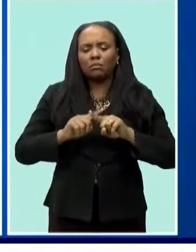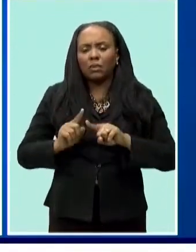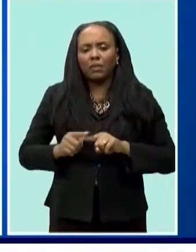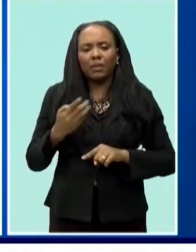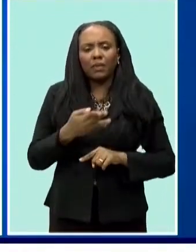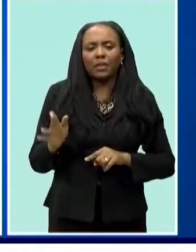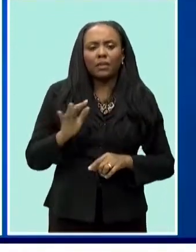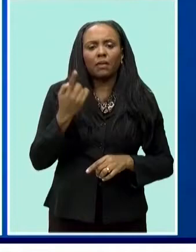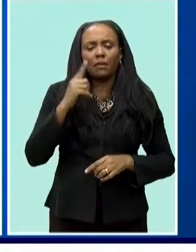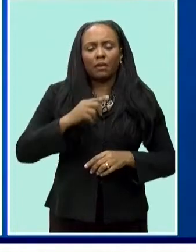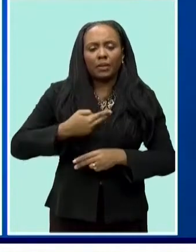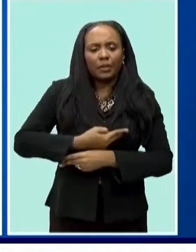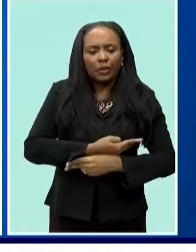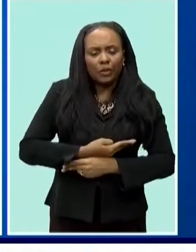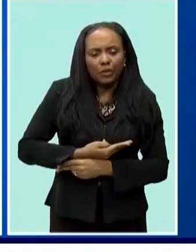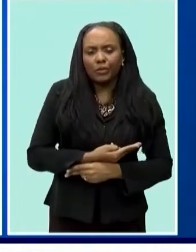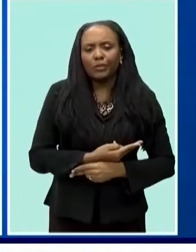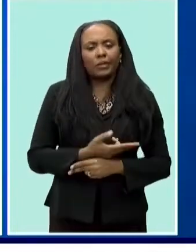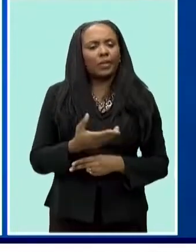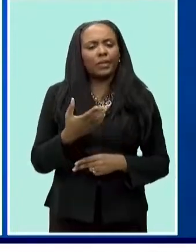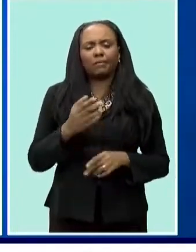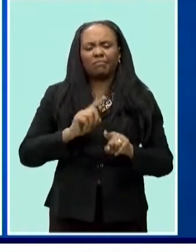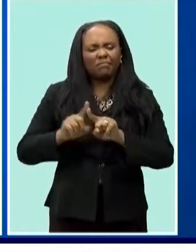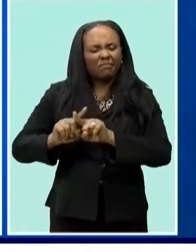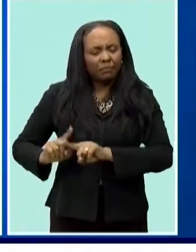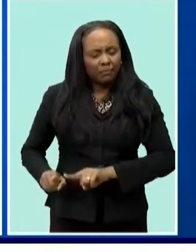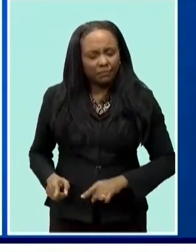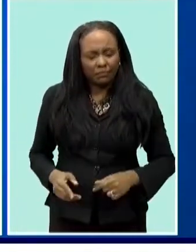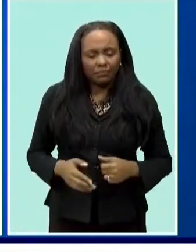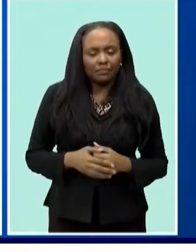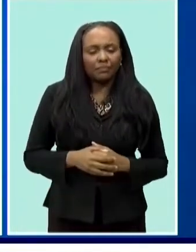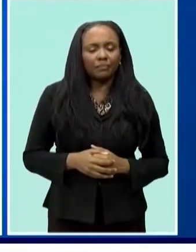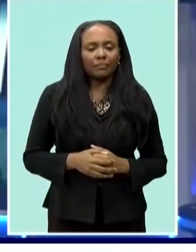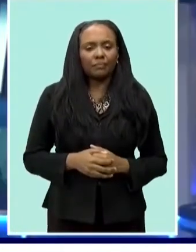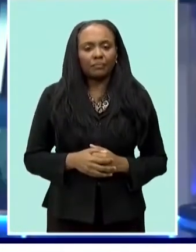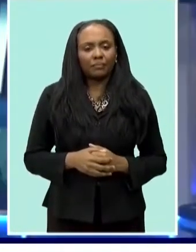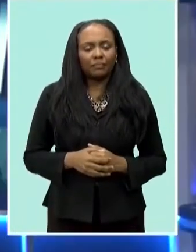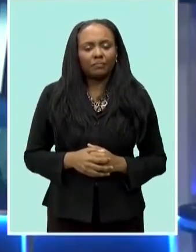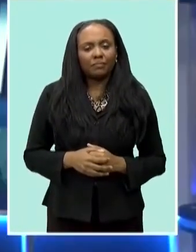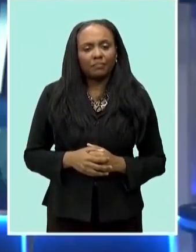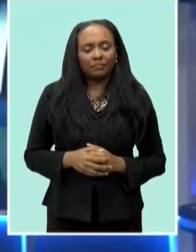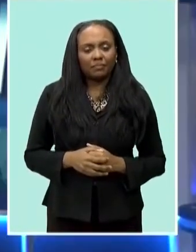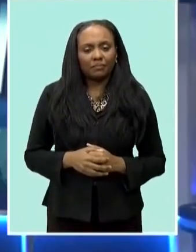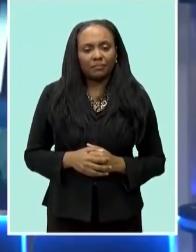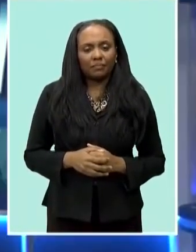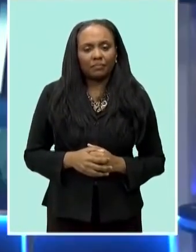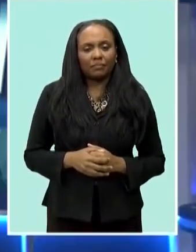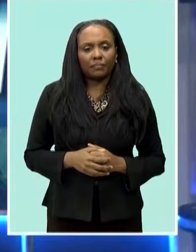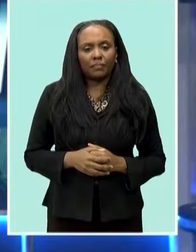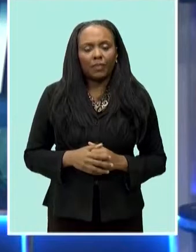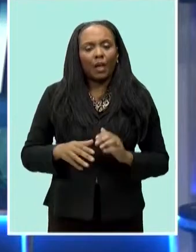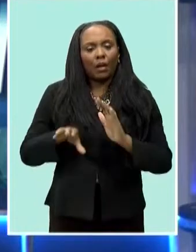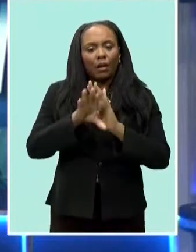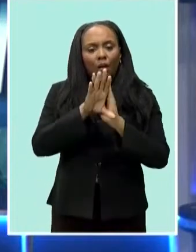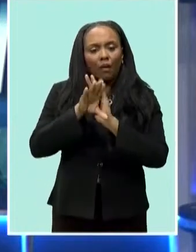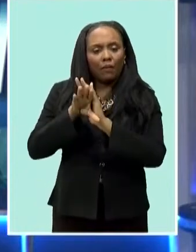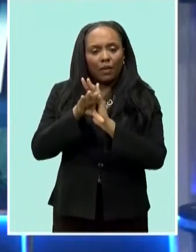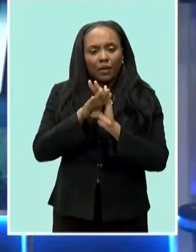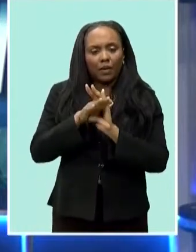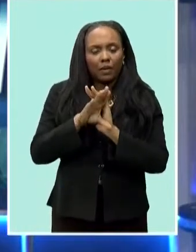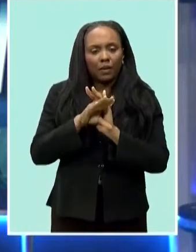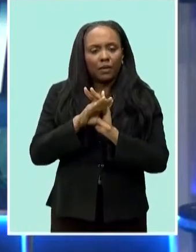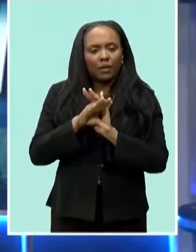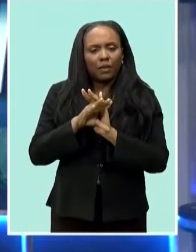nurseries across the island. Lorna Jones, CBC News. A video captured in the city of a